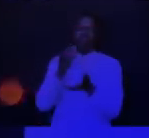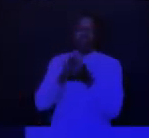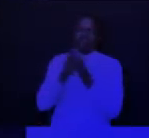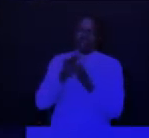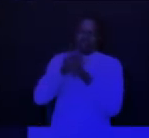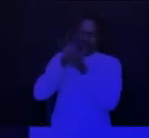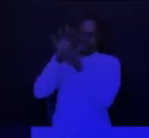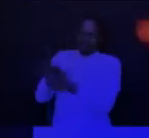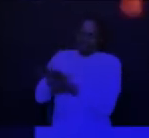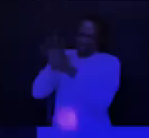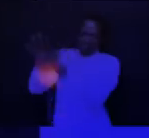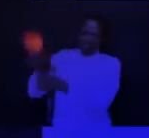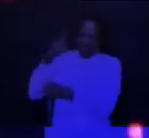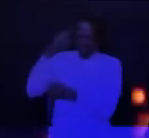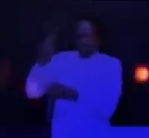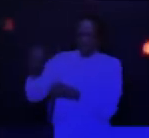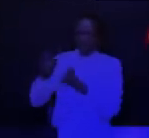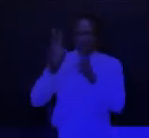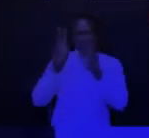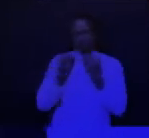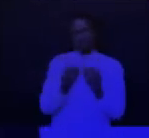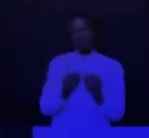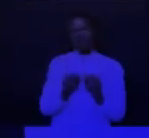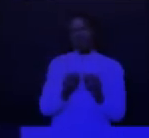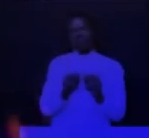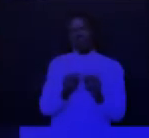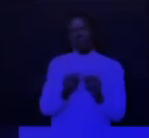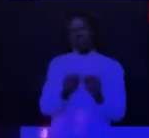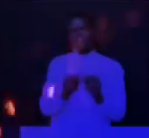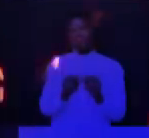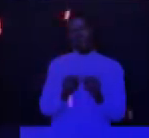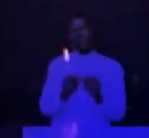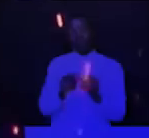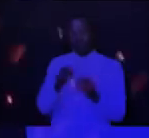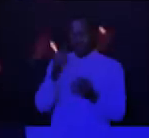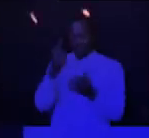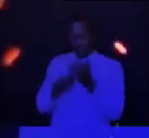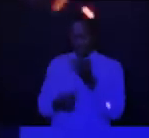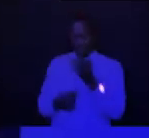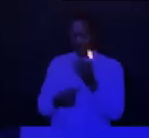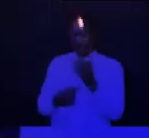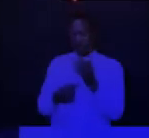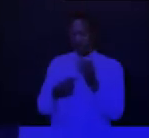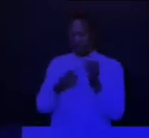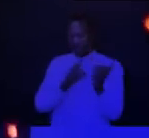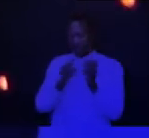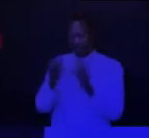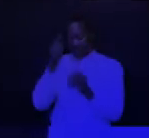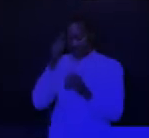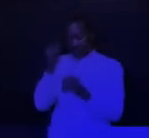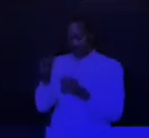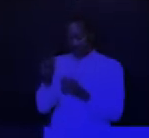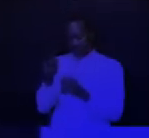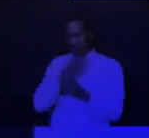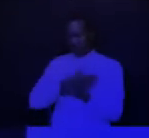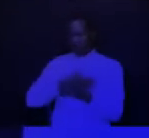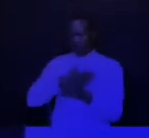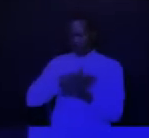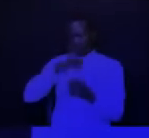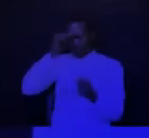unto them. Lord, for what I have done, remember me for good.